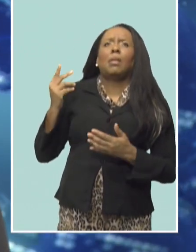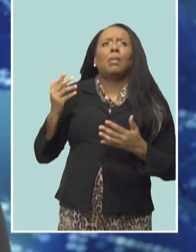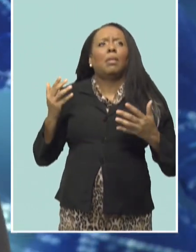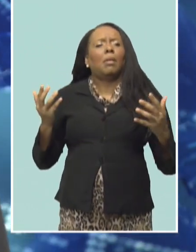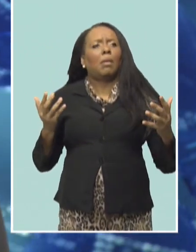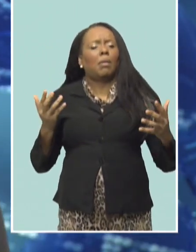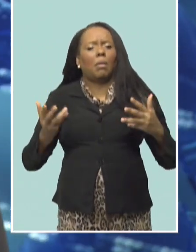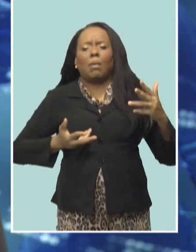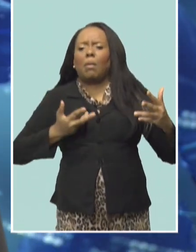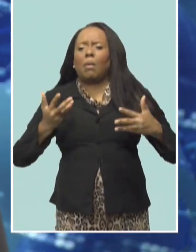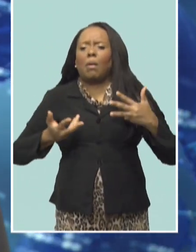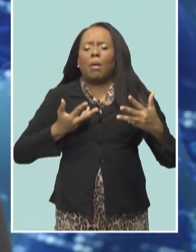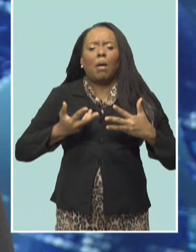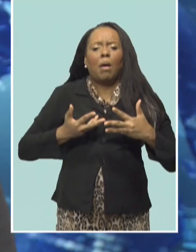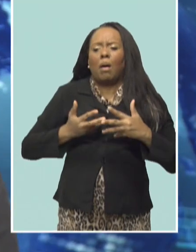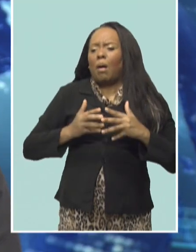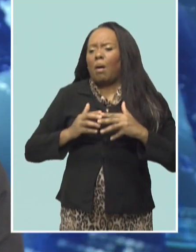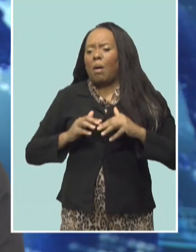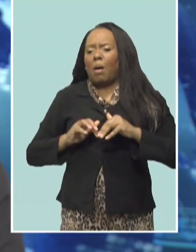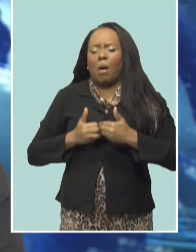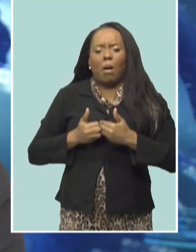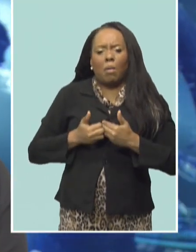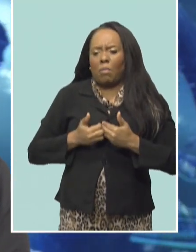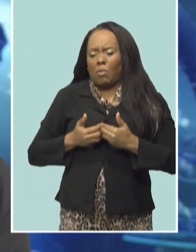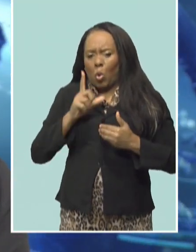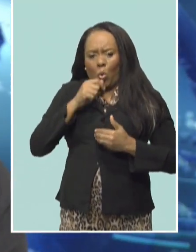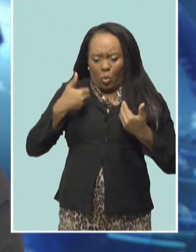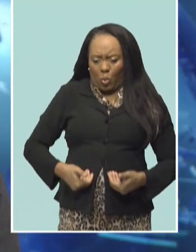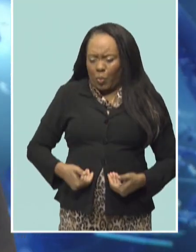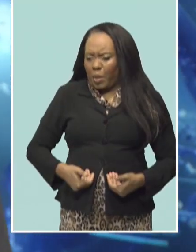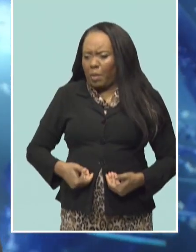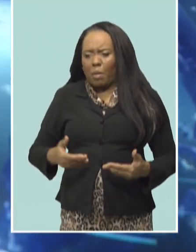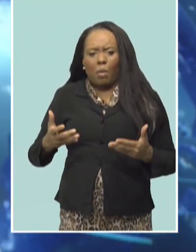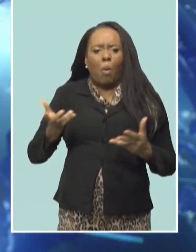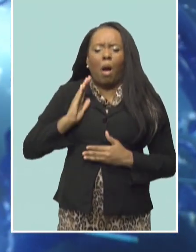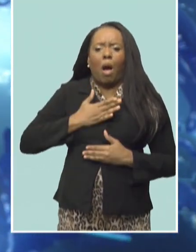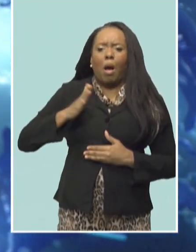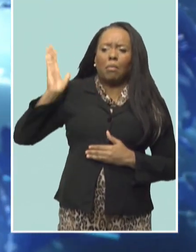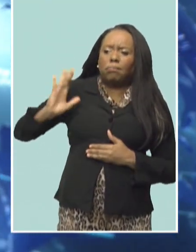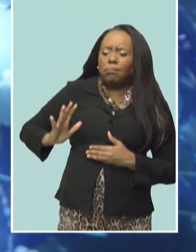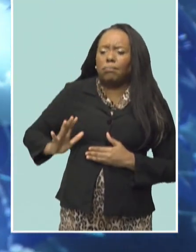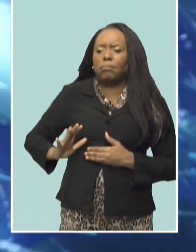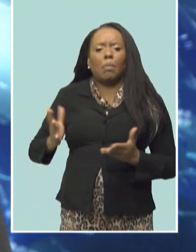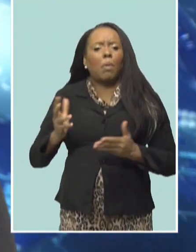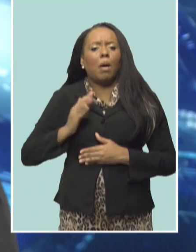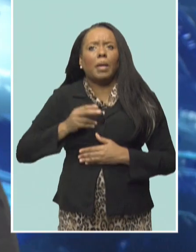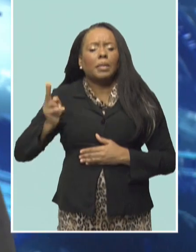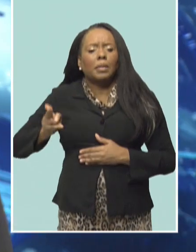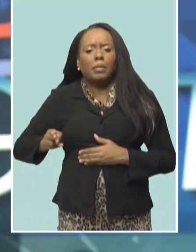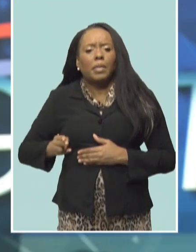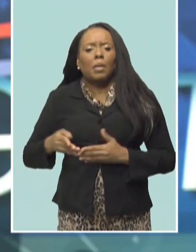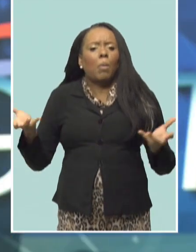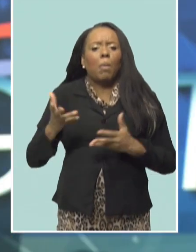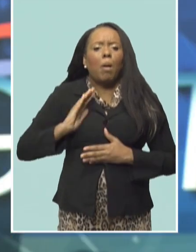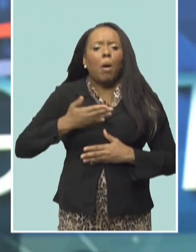that made us who we are, that we can look back and get those values to take us forward. Okay.